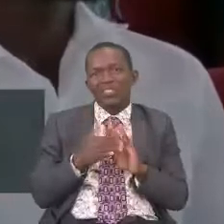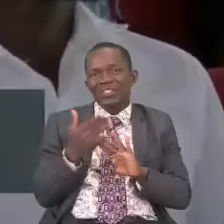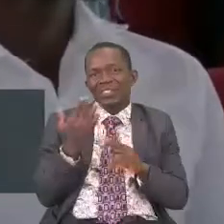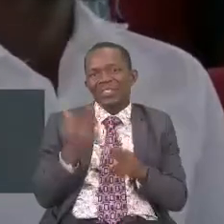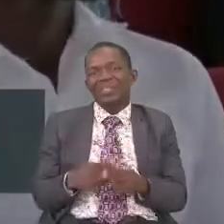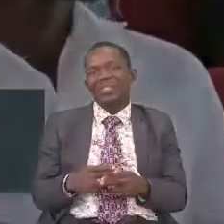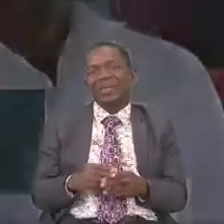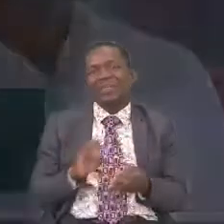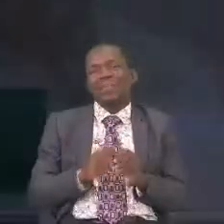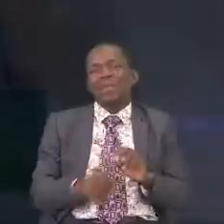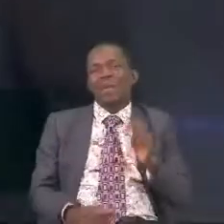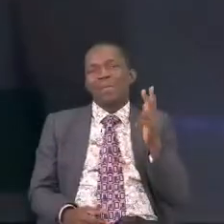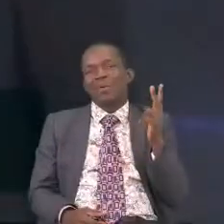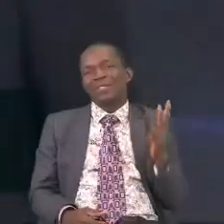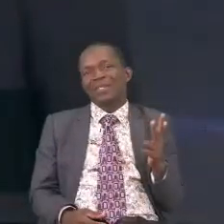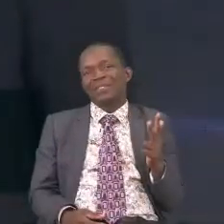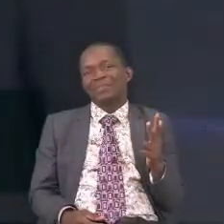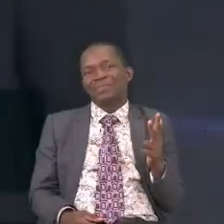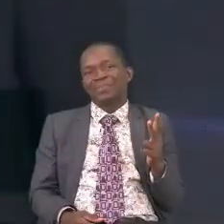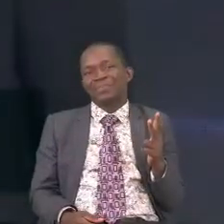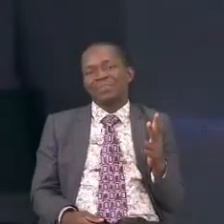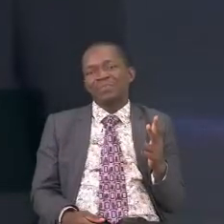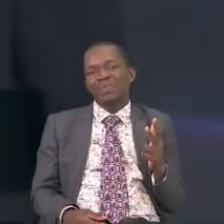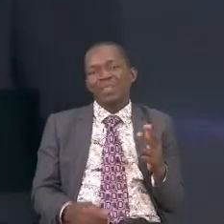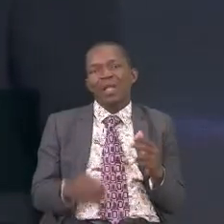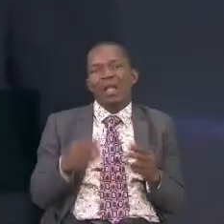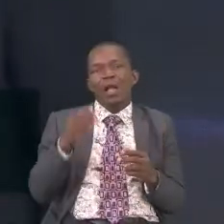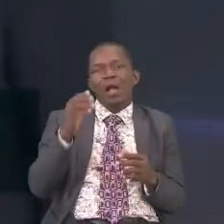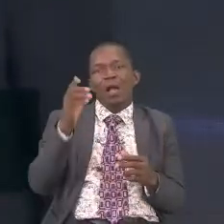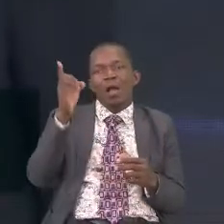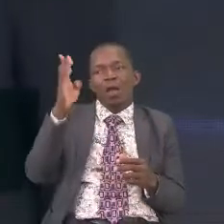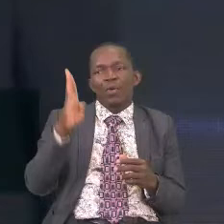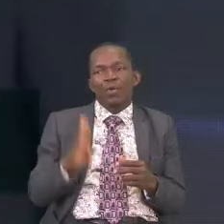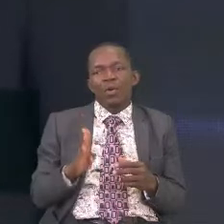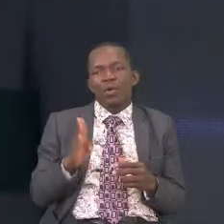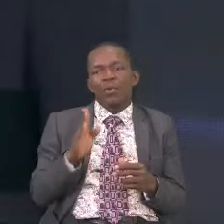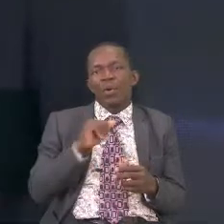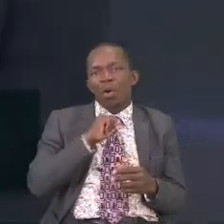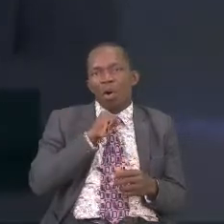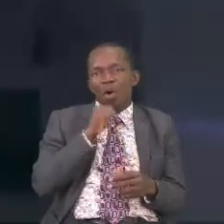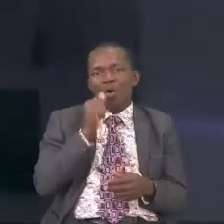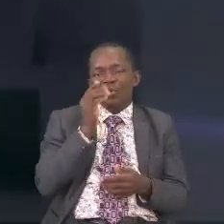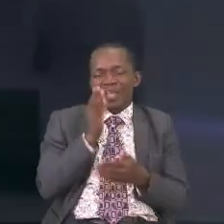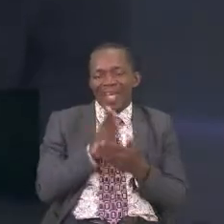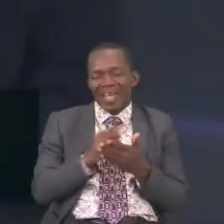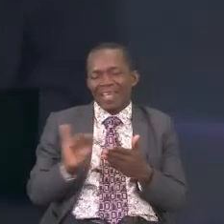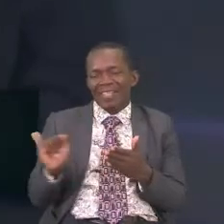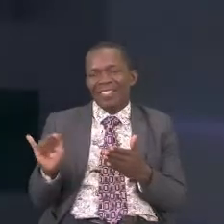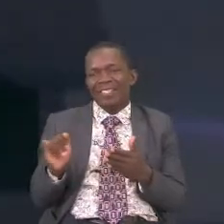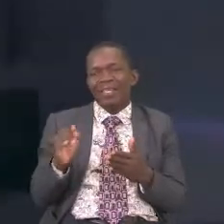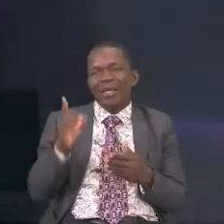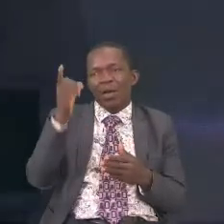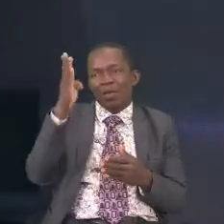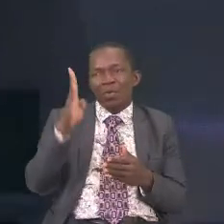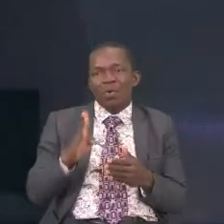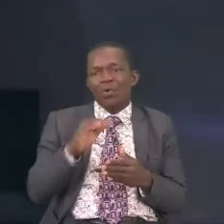three here. Number three is God's unceasing presence with engaged